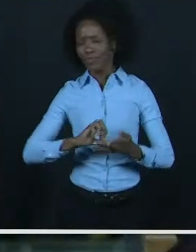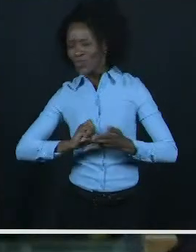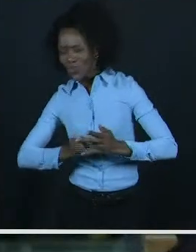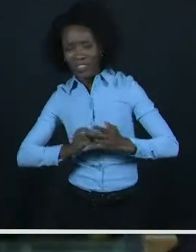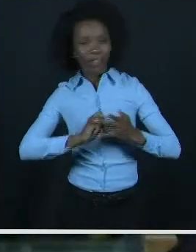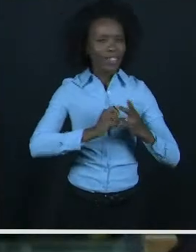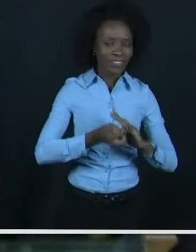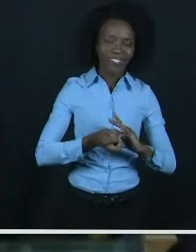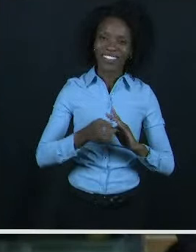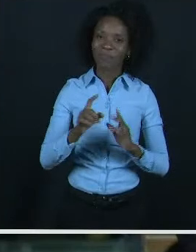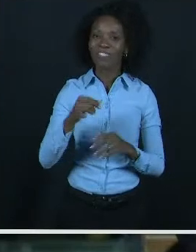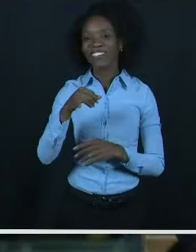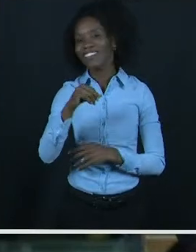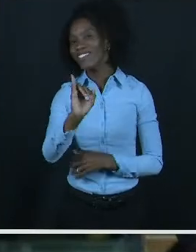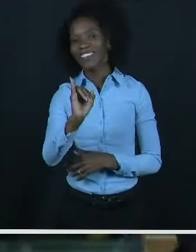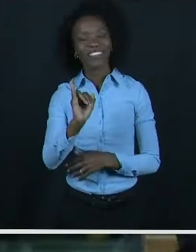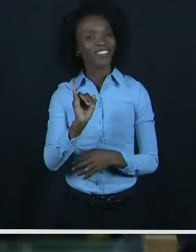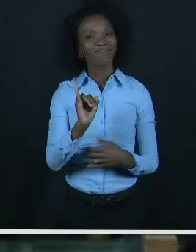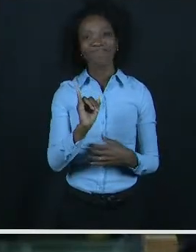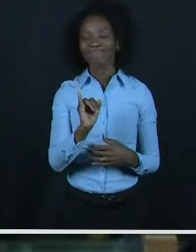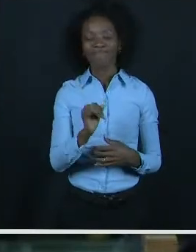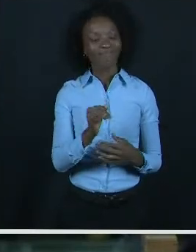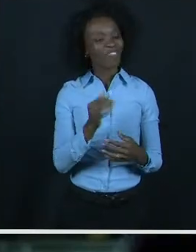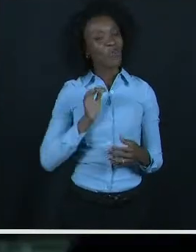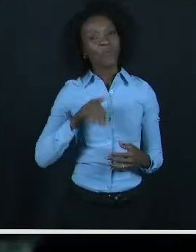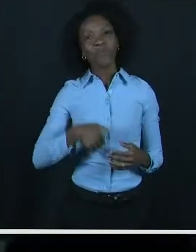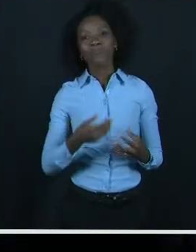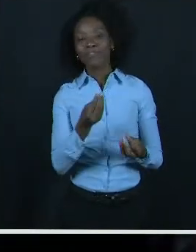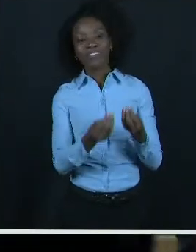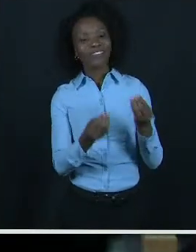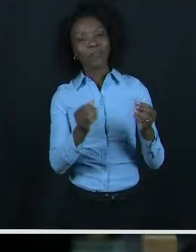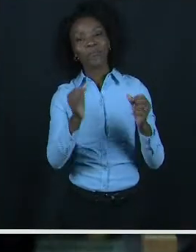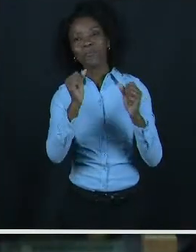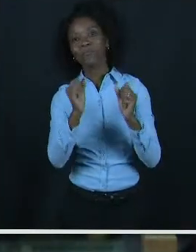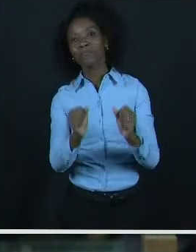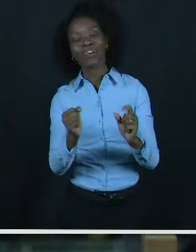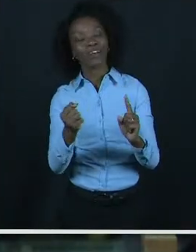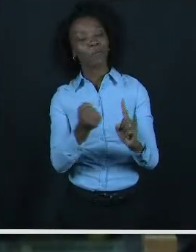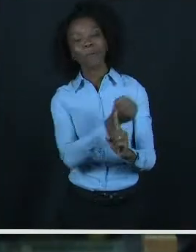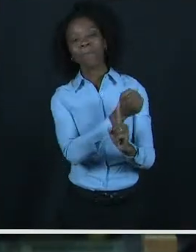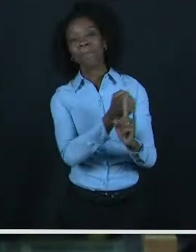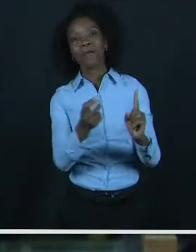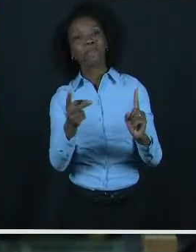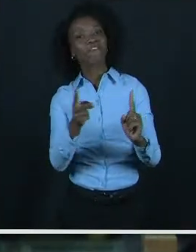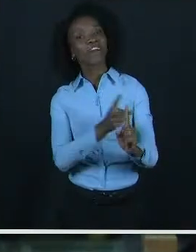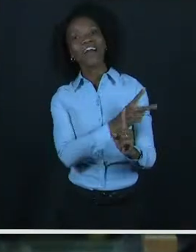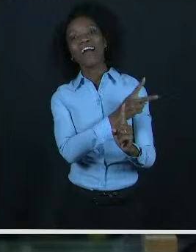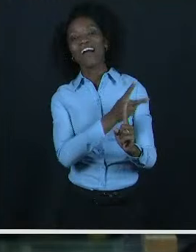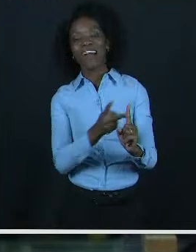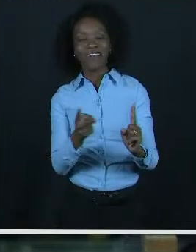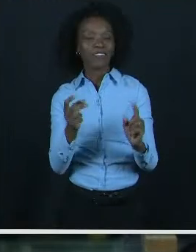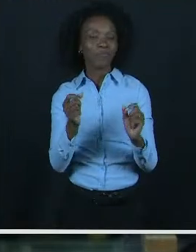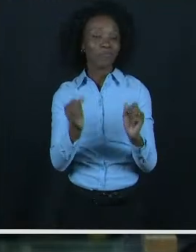against women and children continues unabated in our country.